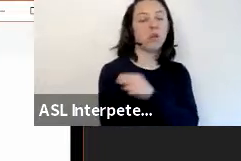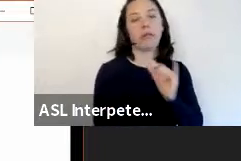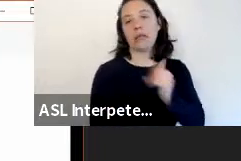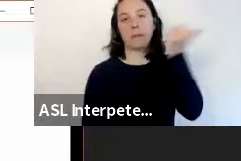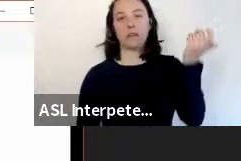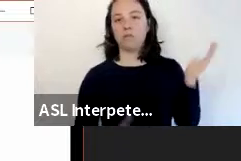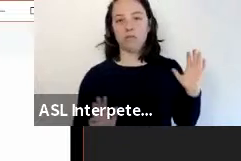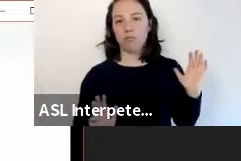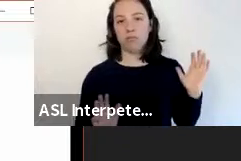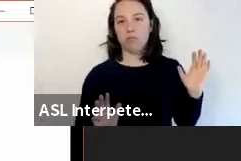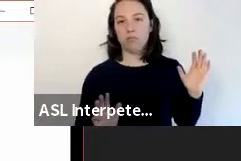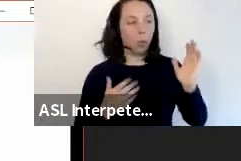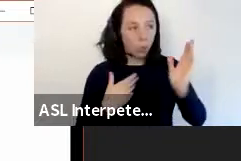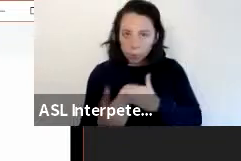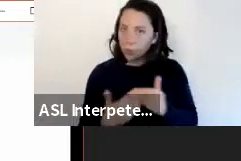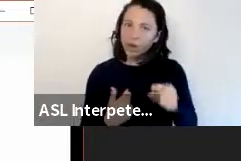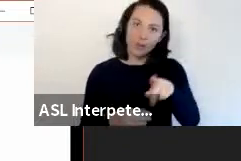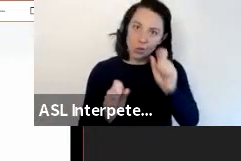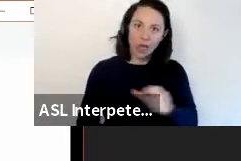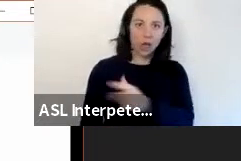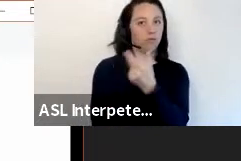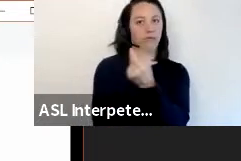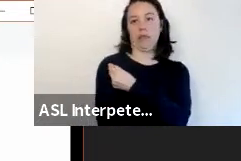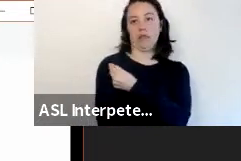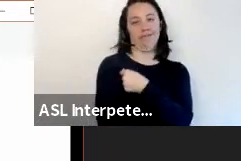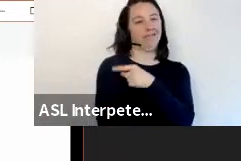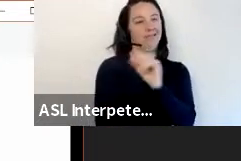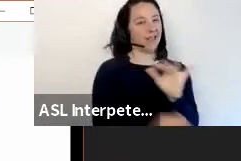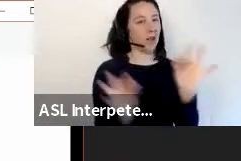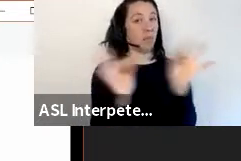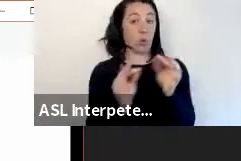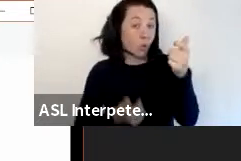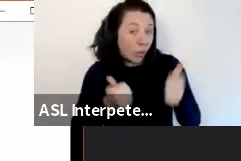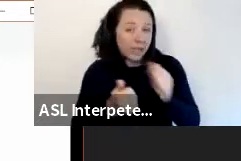best vaccine for you. Next slide, please.